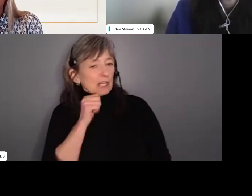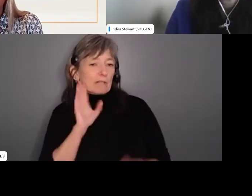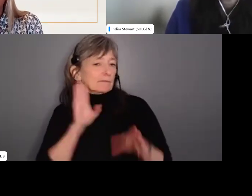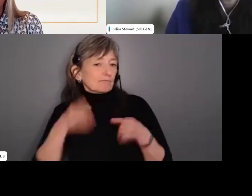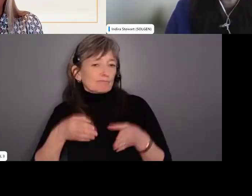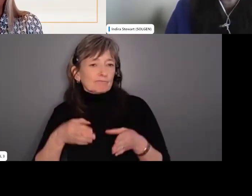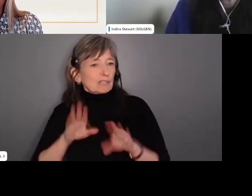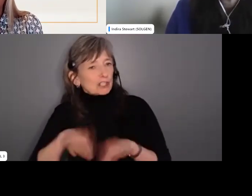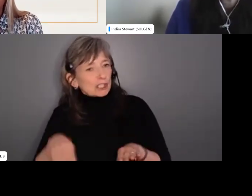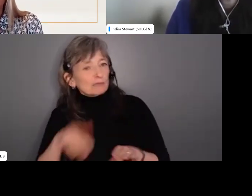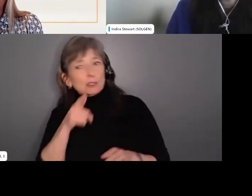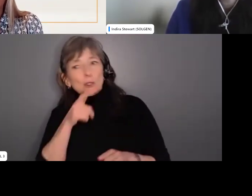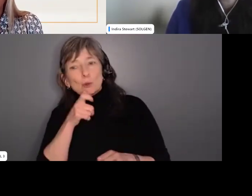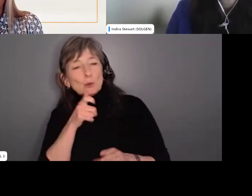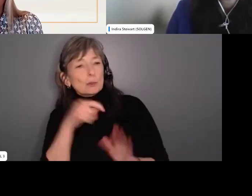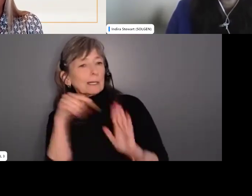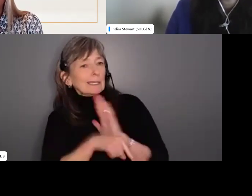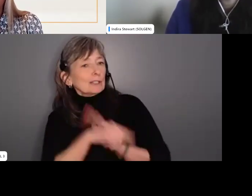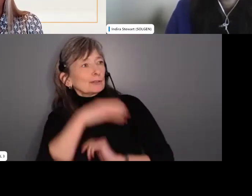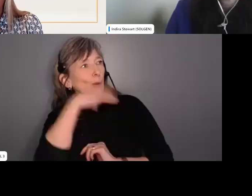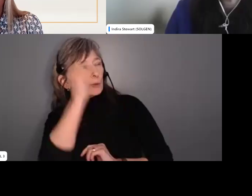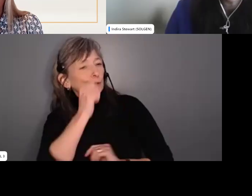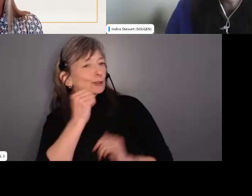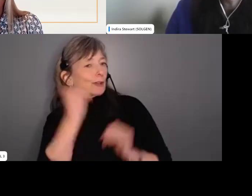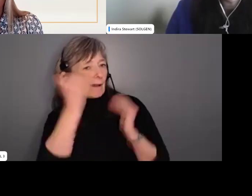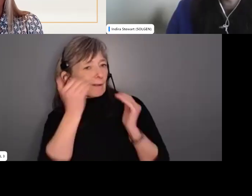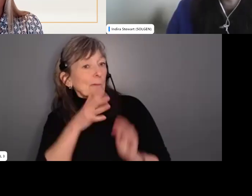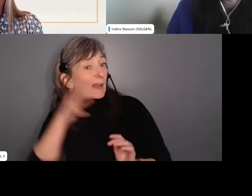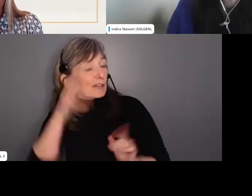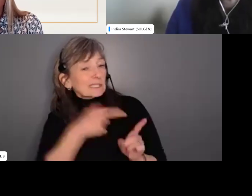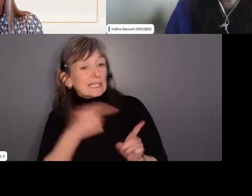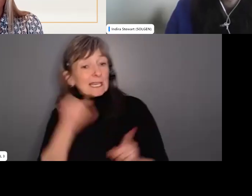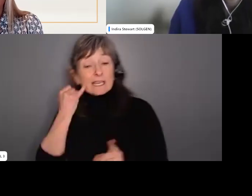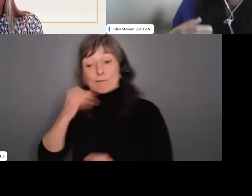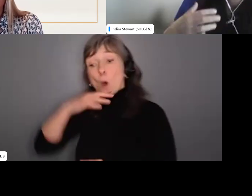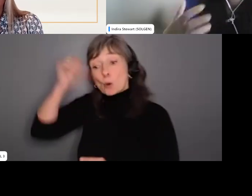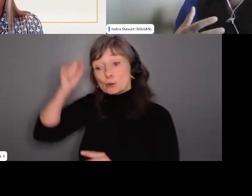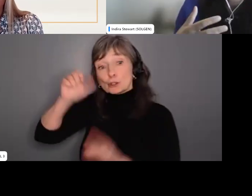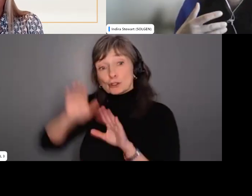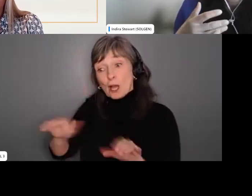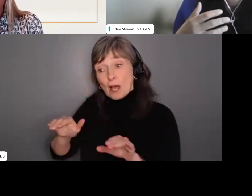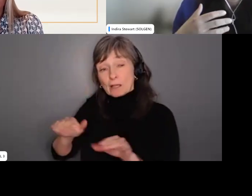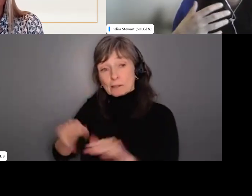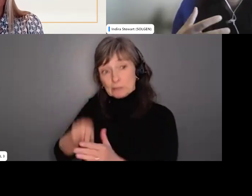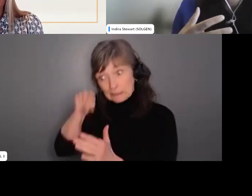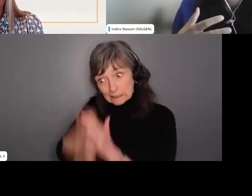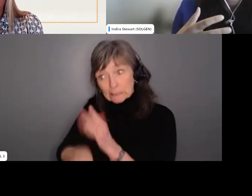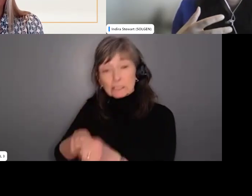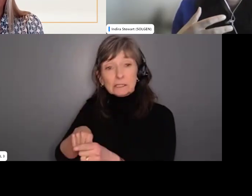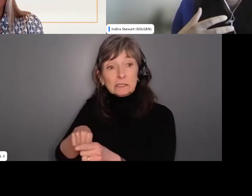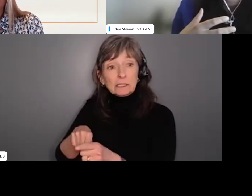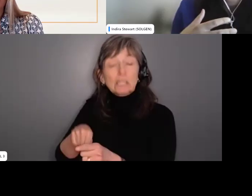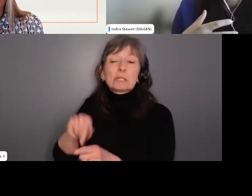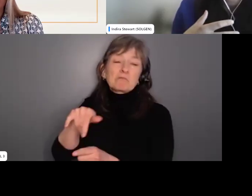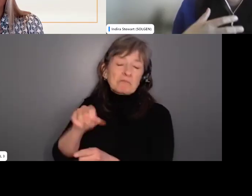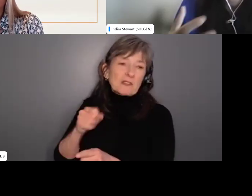those sorts of family relationships. If an older child was killed and was a victim, we have sadly a number of